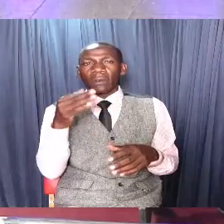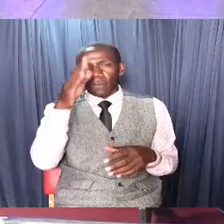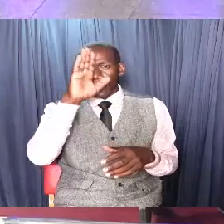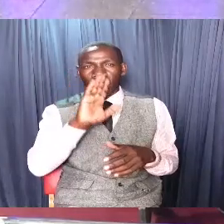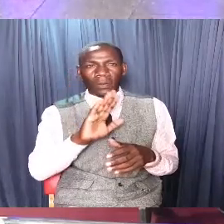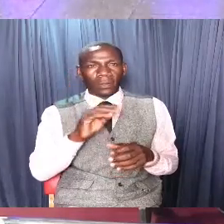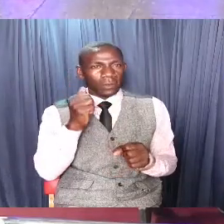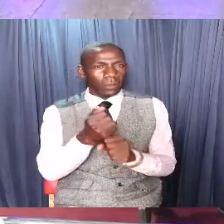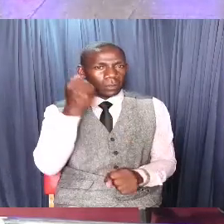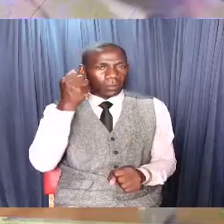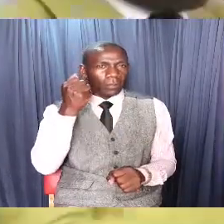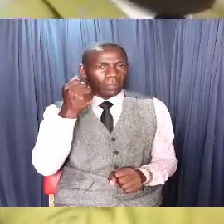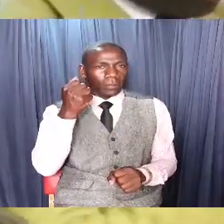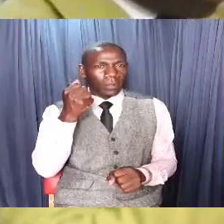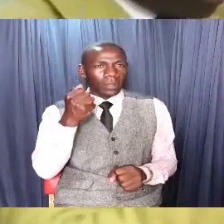man of God.